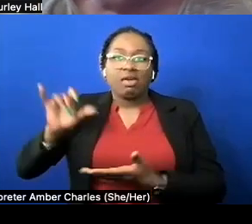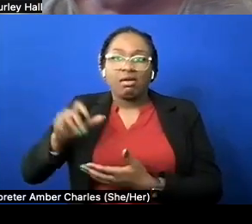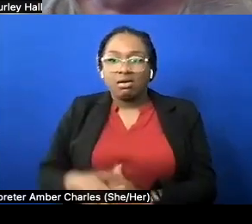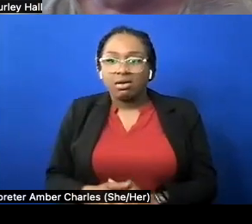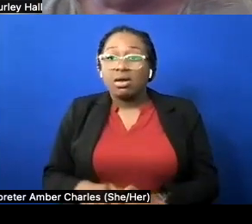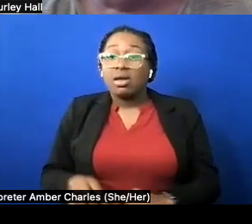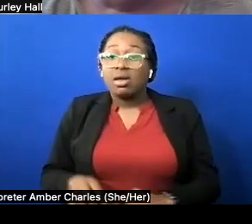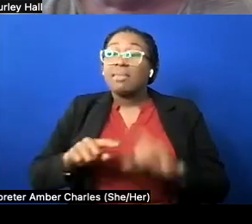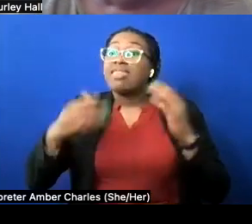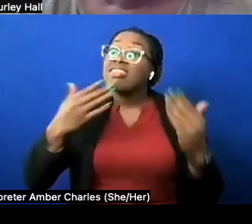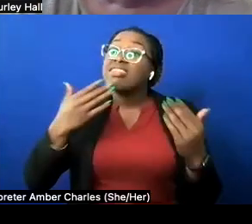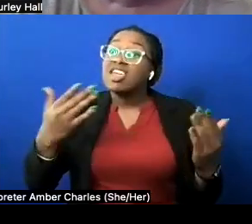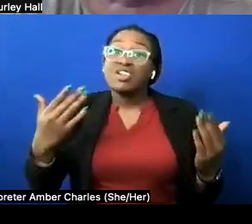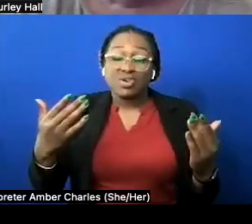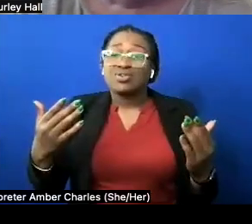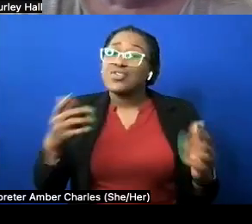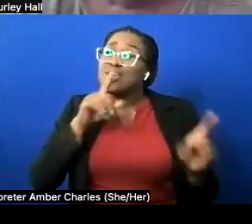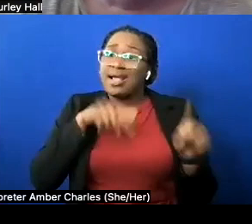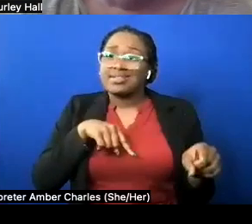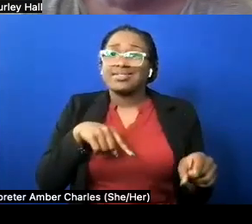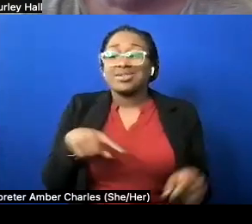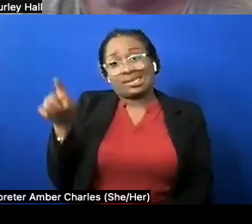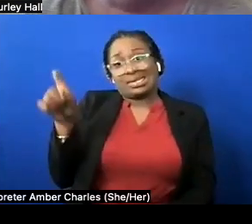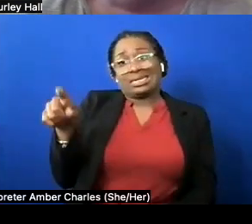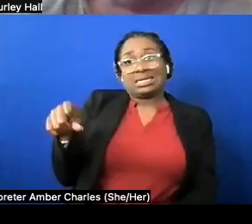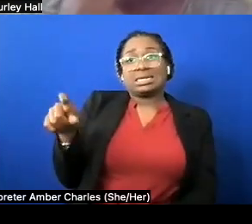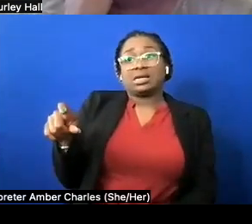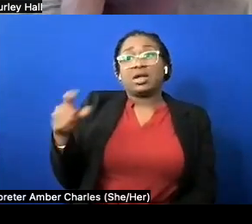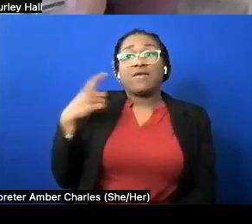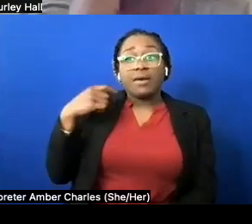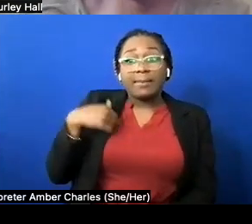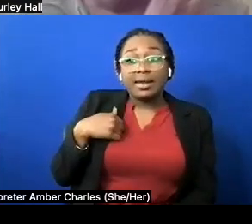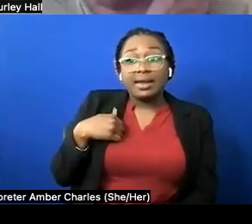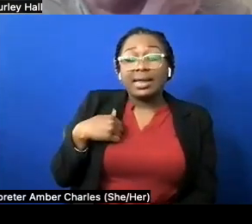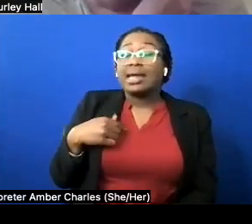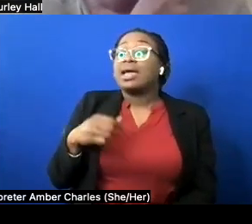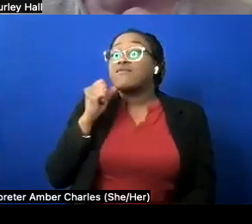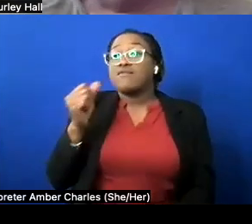so much for your answer, because it was needed for me, and I hope for everyone who's here today.